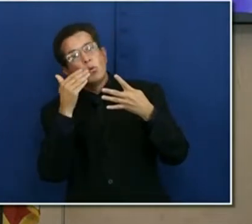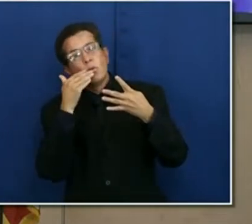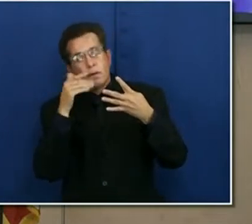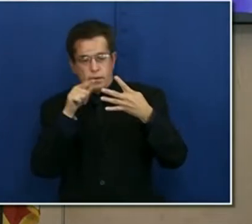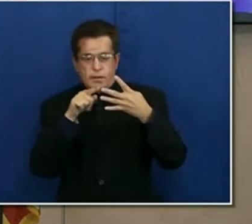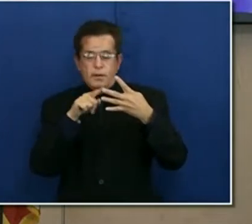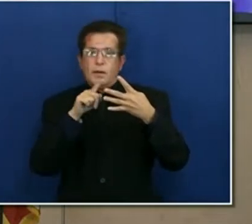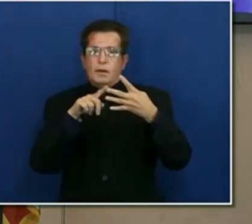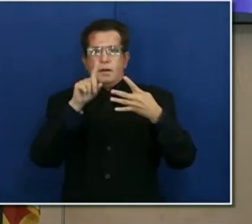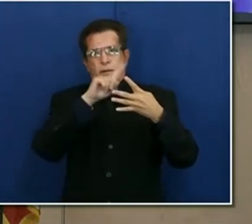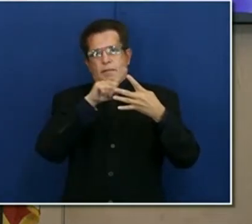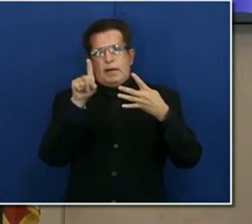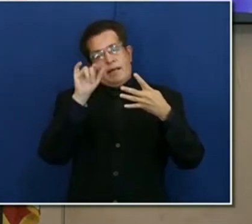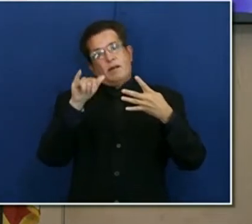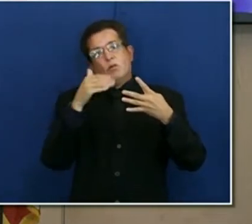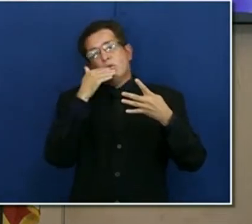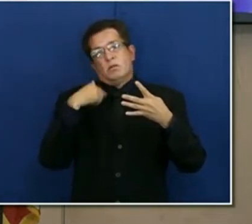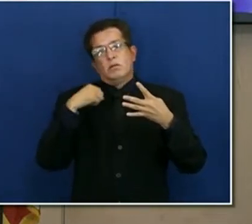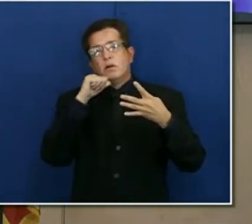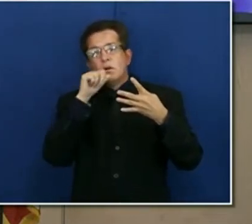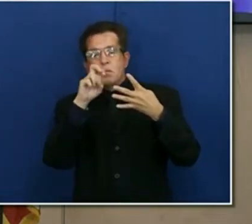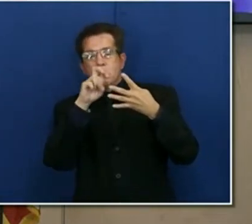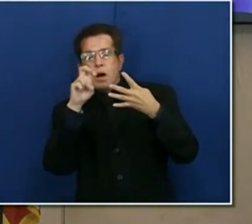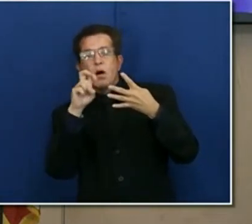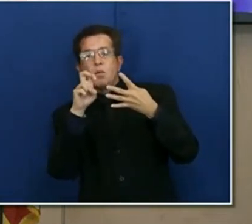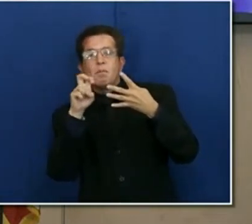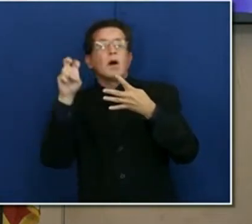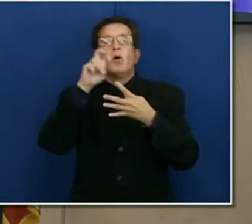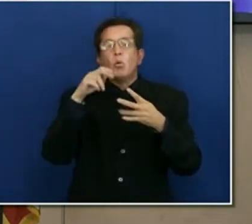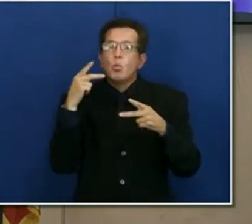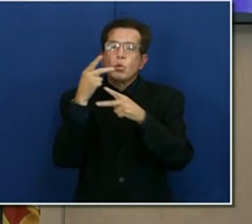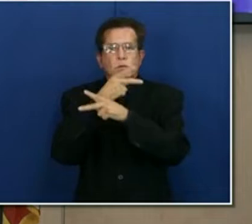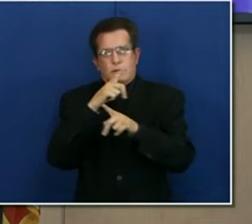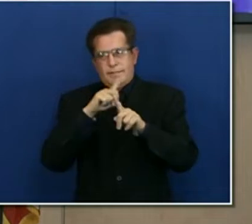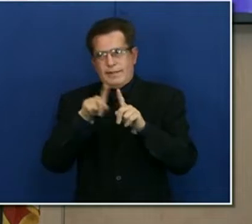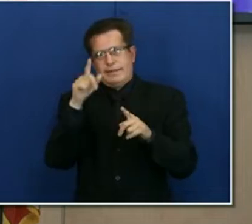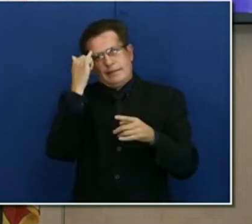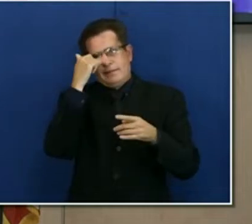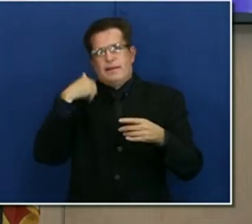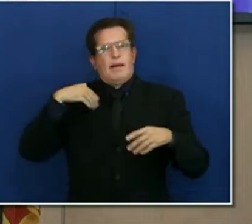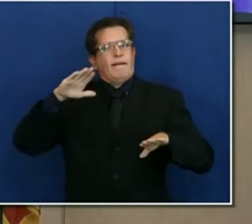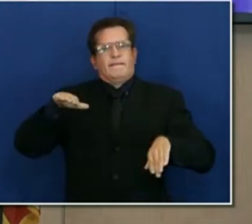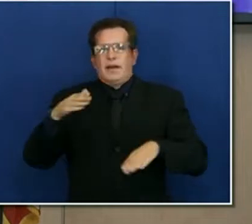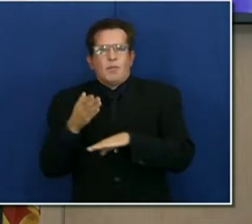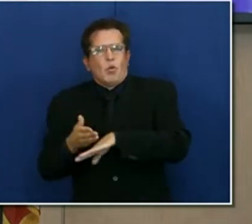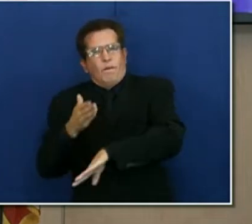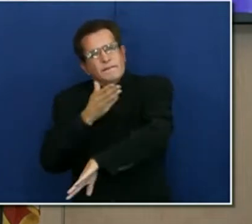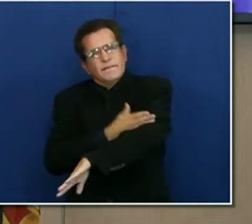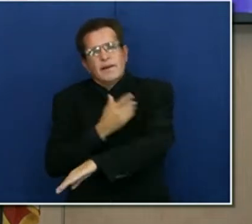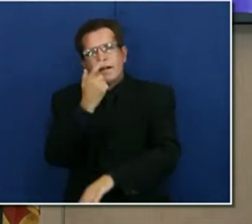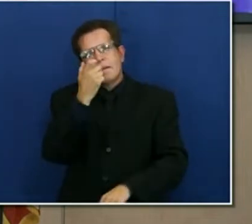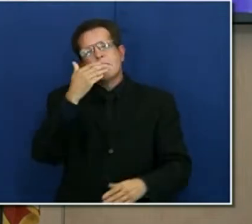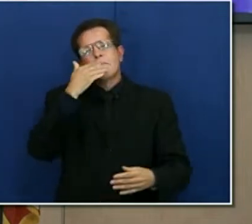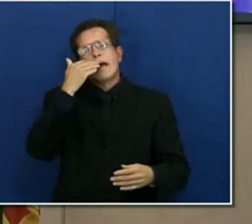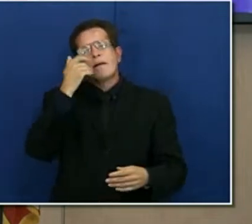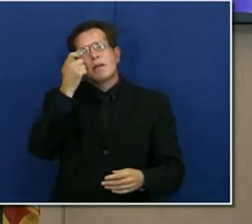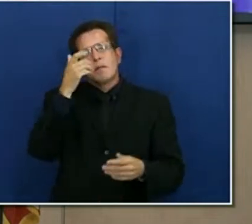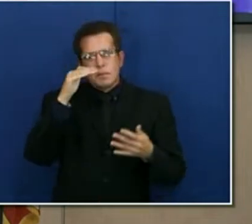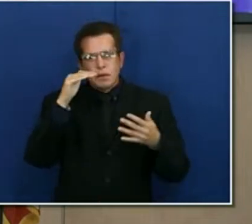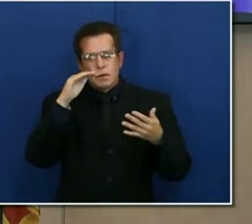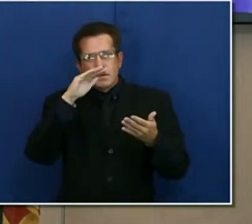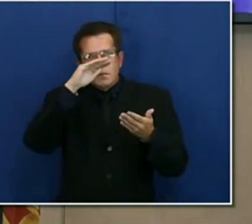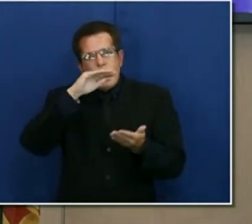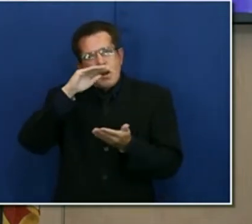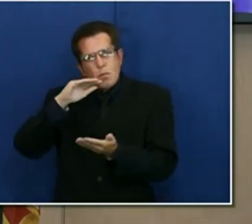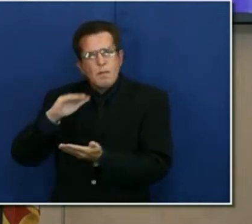is not getting significantly worse, but the bad news is it's not getting better. We are creeping up a little bit, some instability week